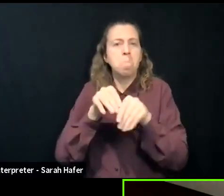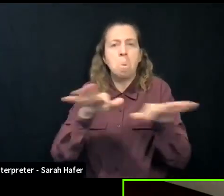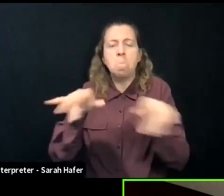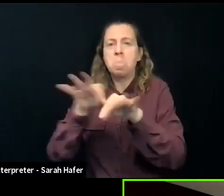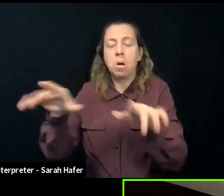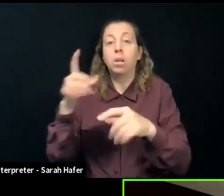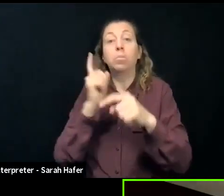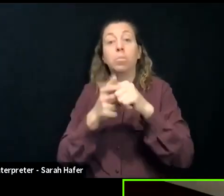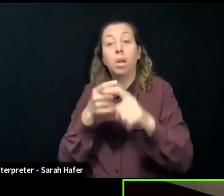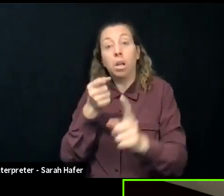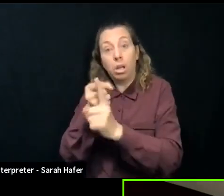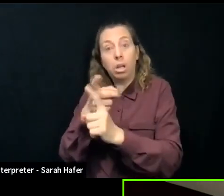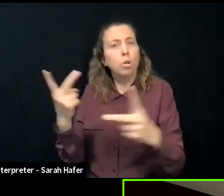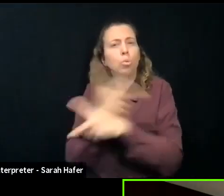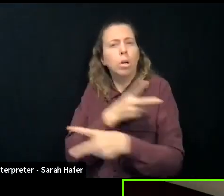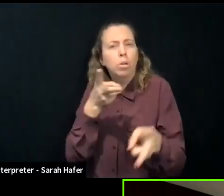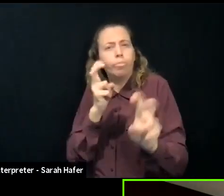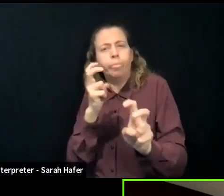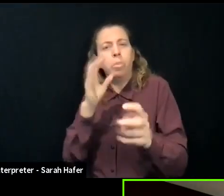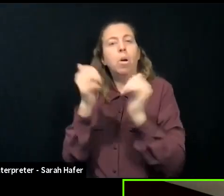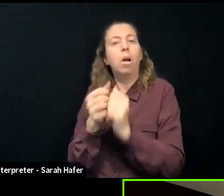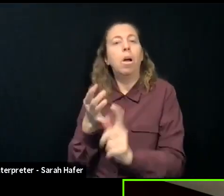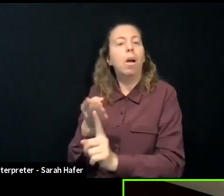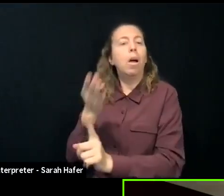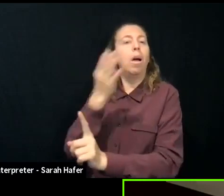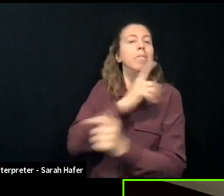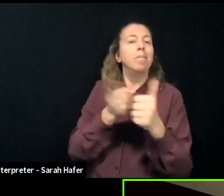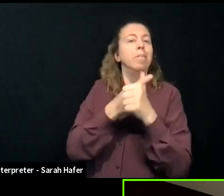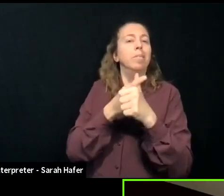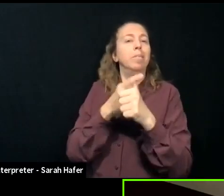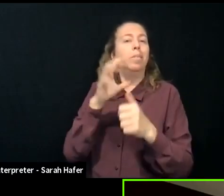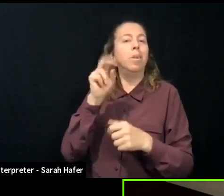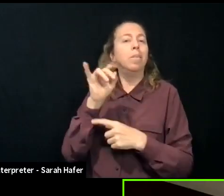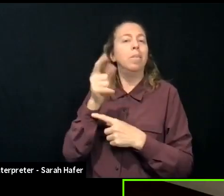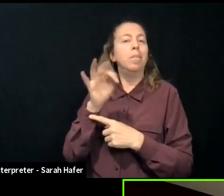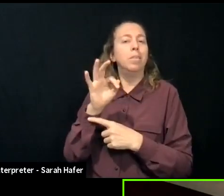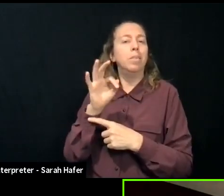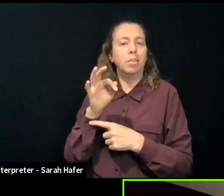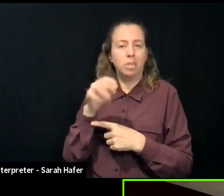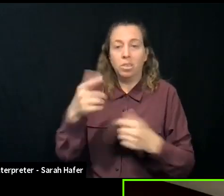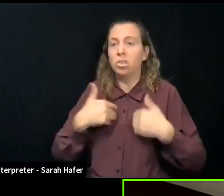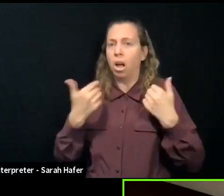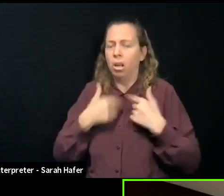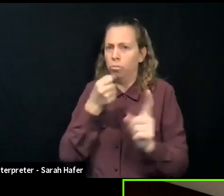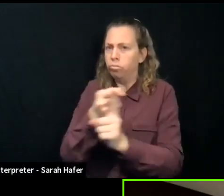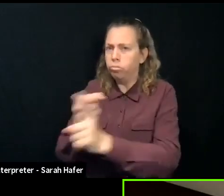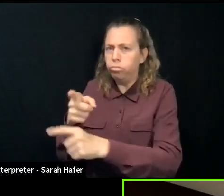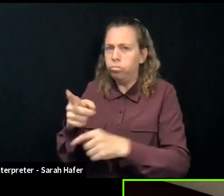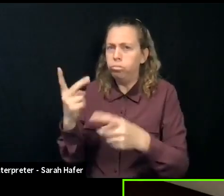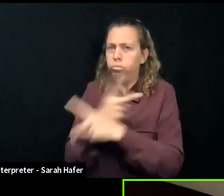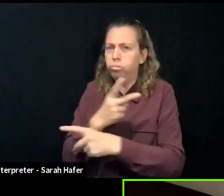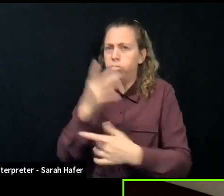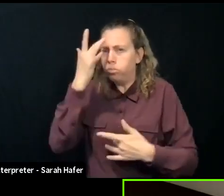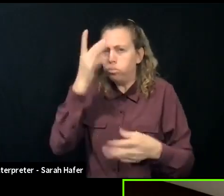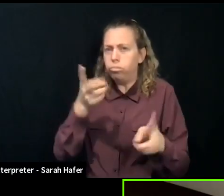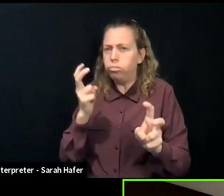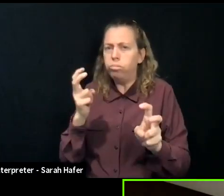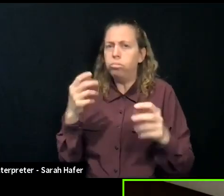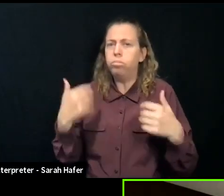also worry that they could make vaccines and other treatments less effective. Since the pandemic began, more